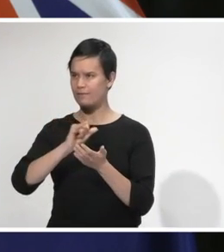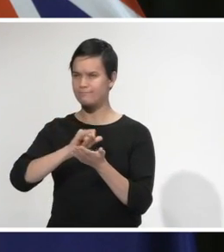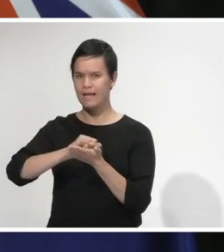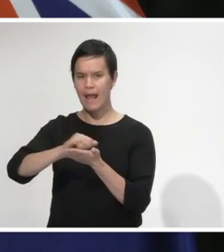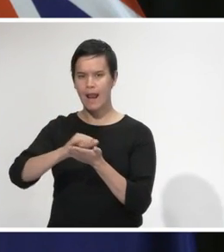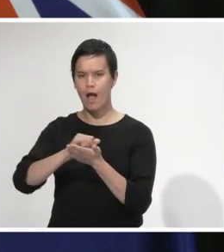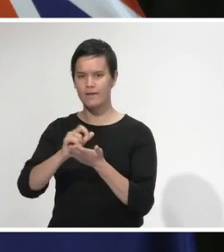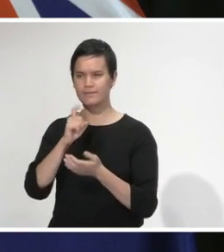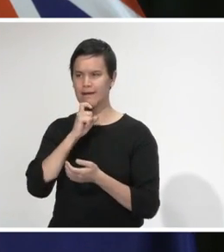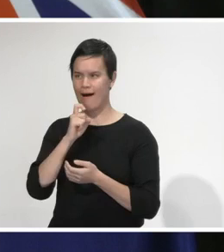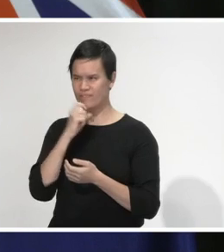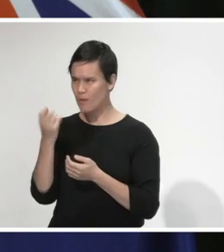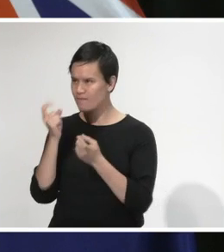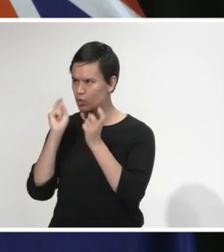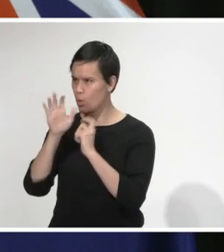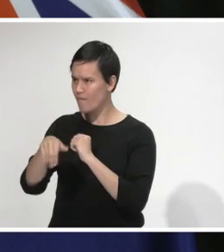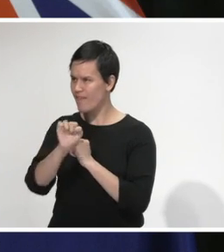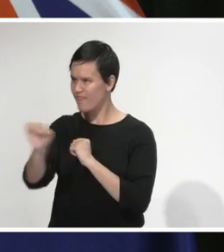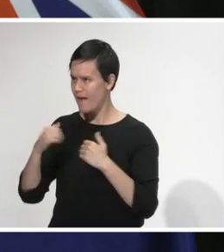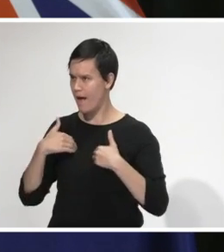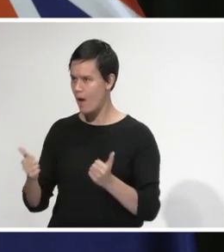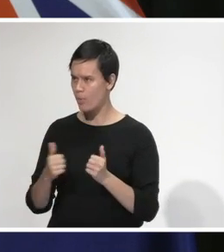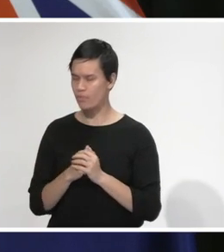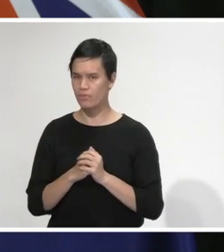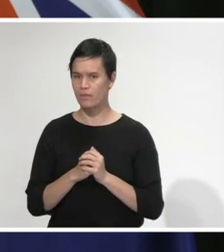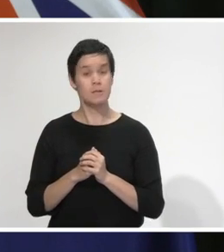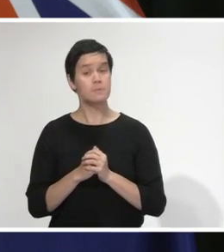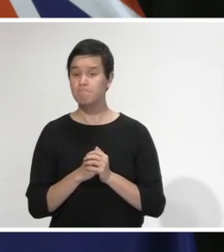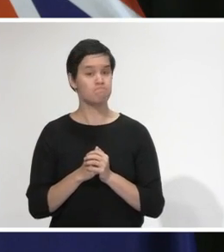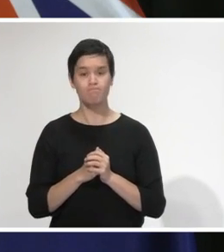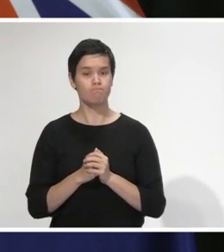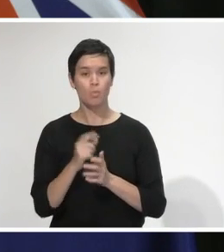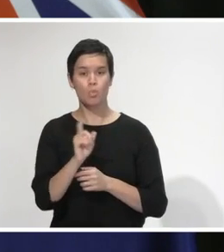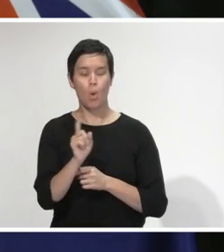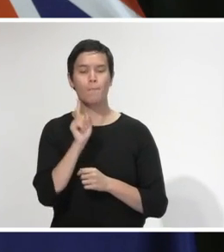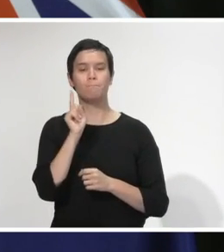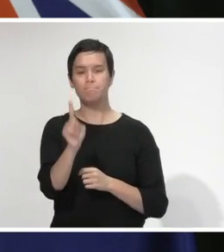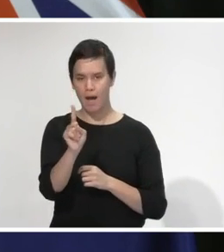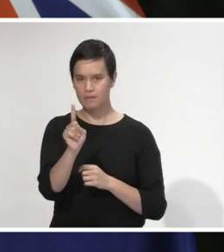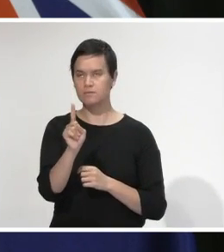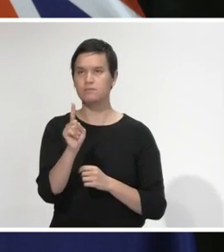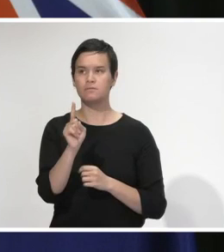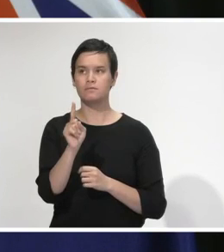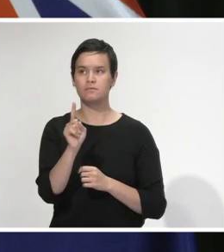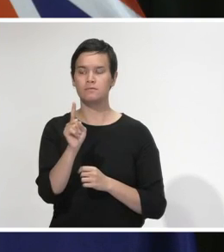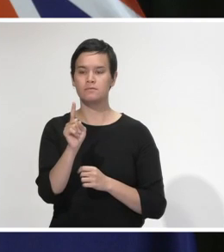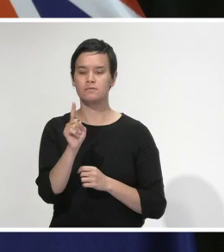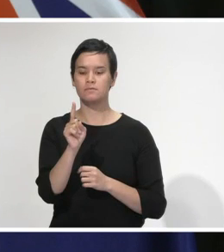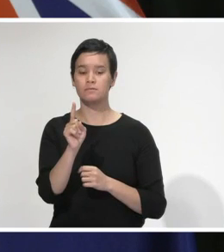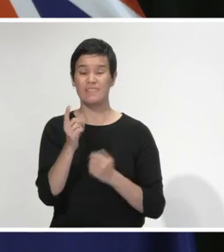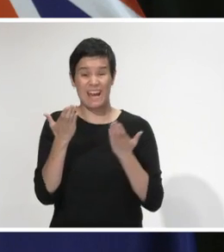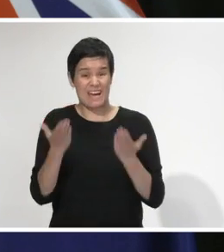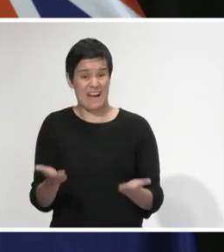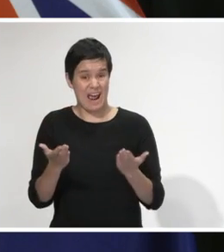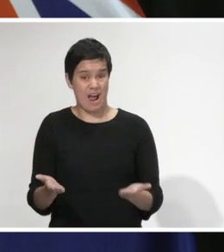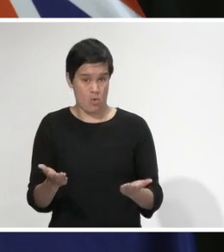don't have concerns. What I have asked my team to look at is specifically, now we have the very strong border restrictions